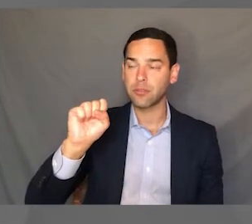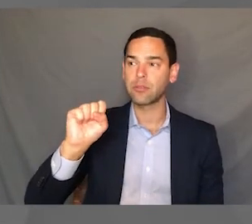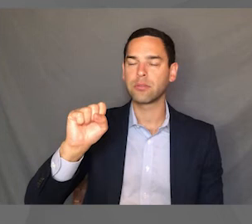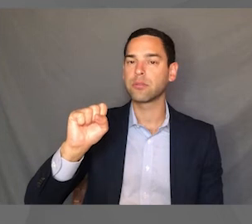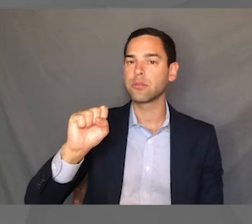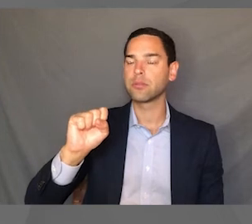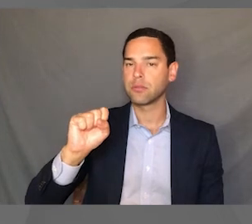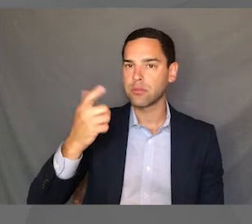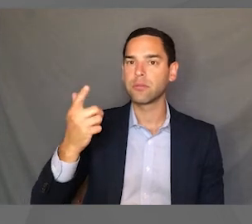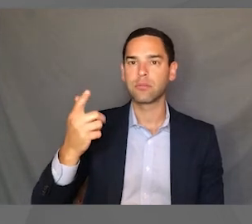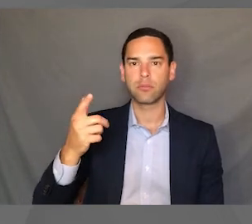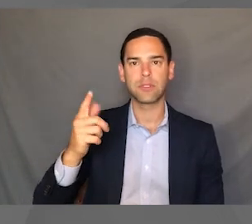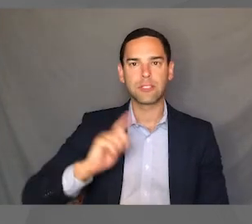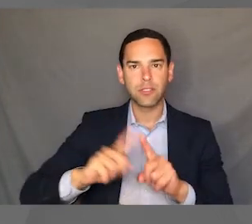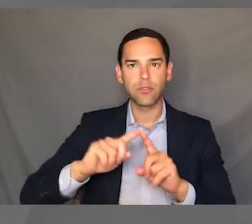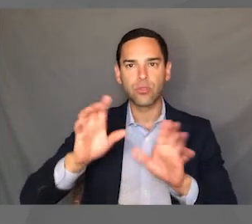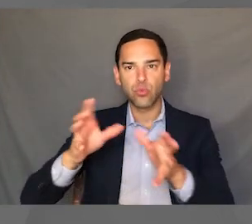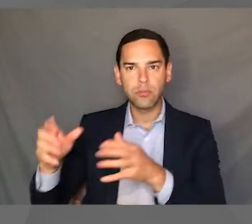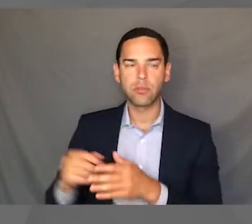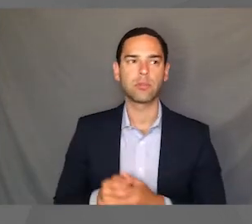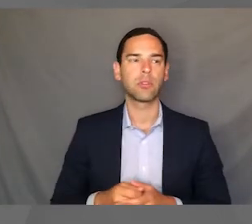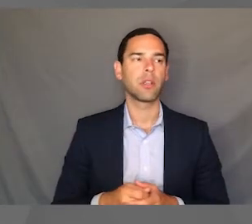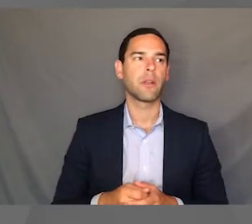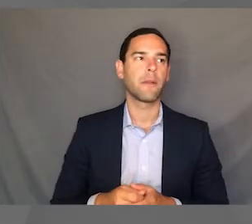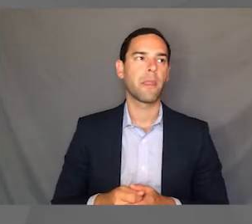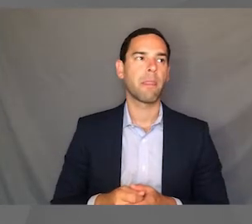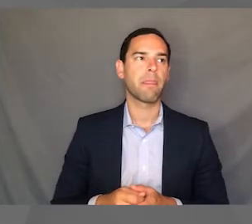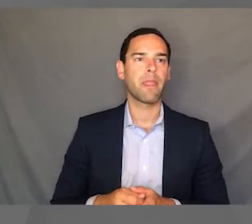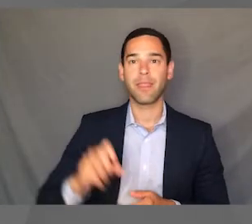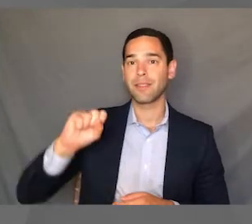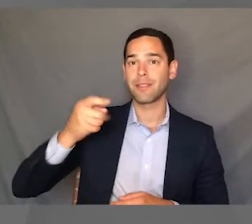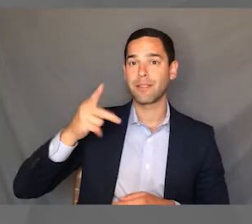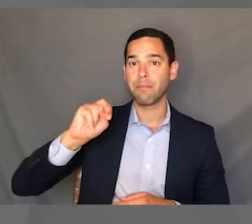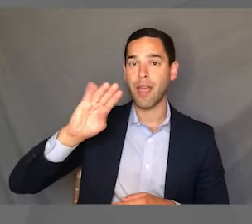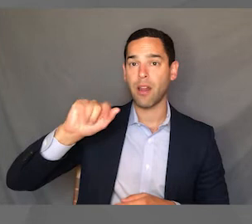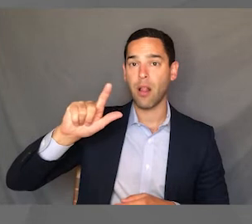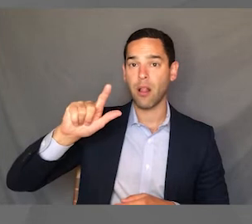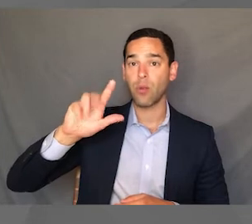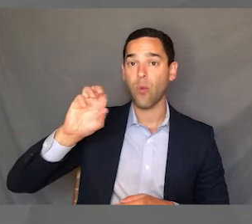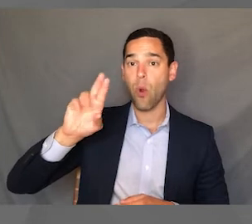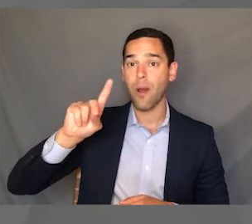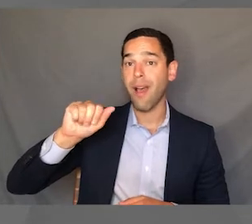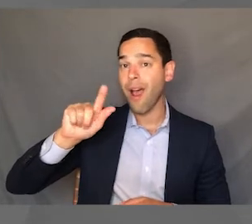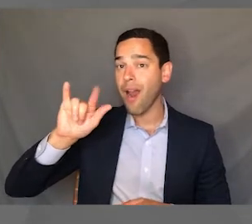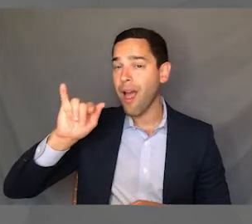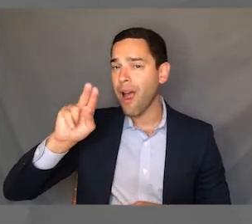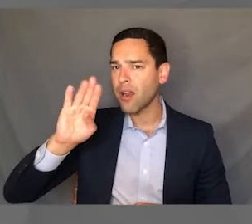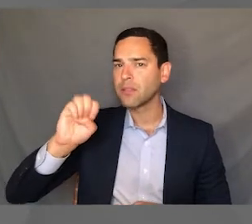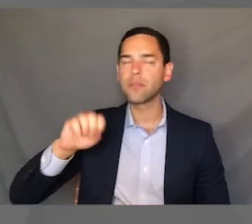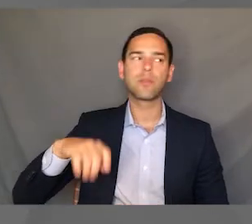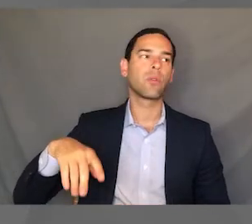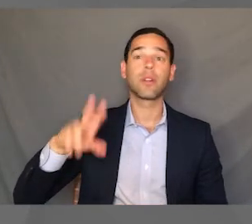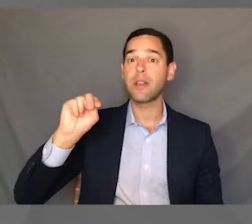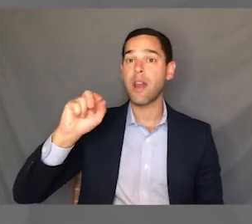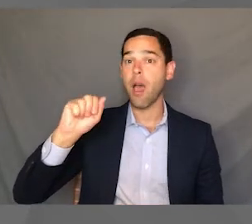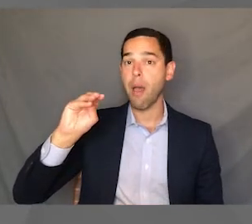have groups like the Spinal Cord Alliance, and really NAMI, the National Alliance on Mental Illness, is a really